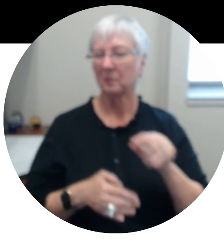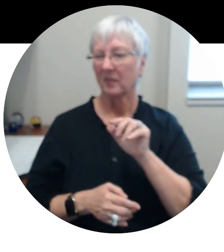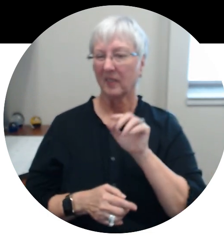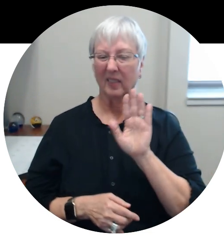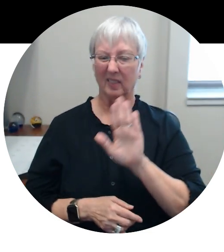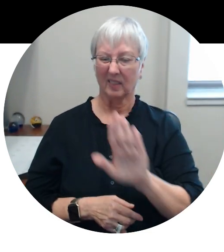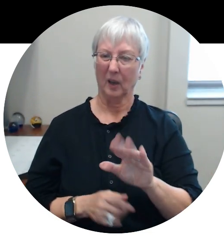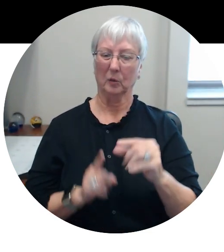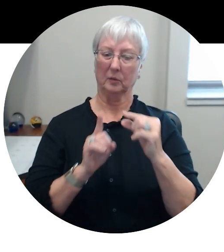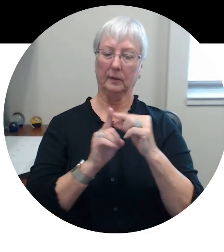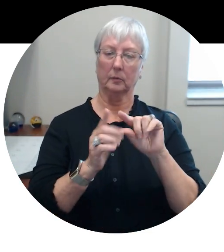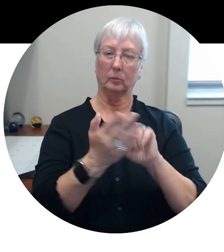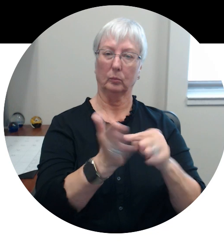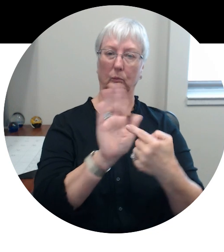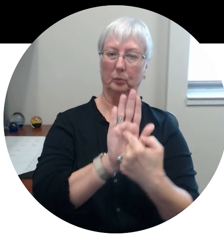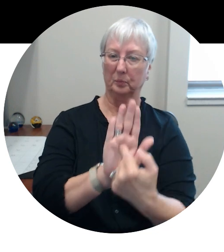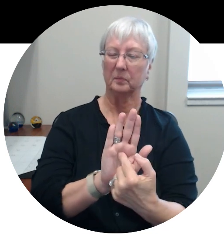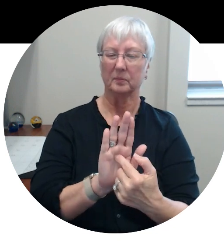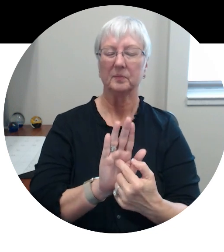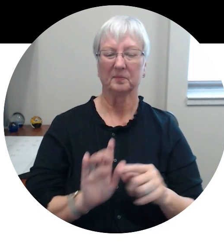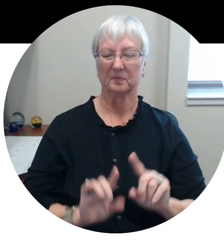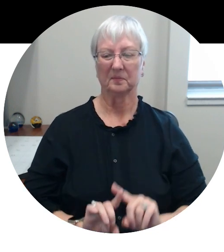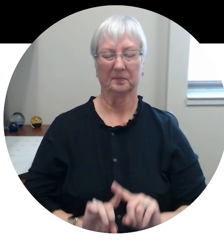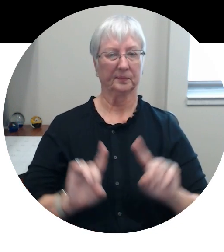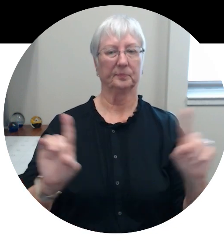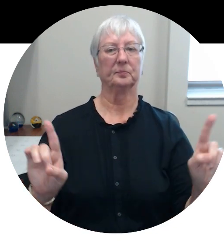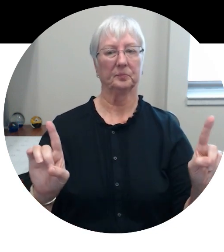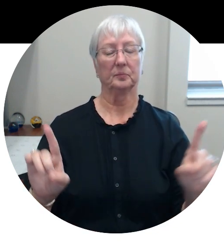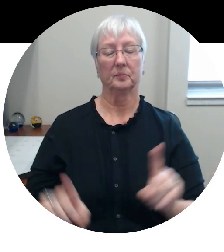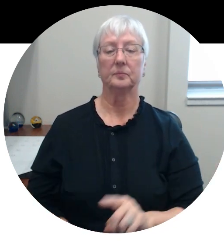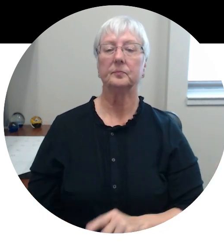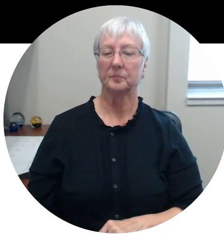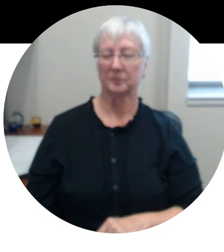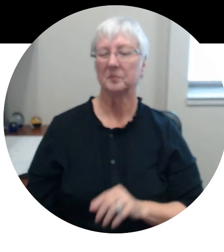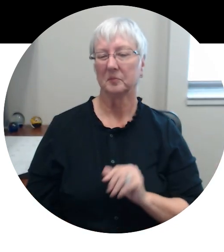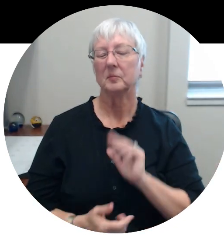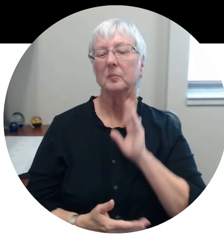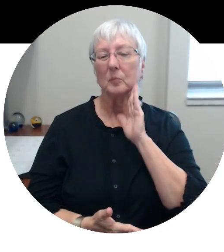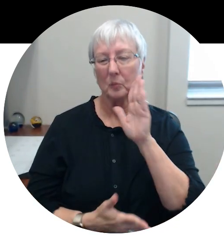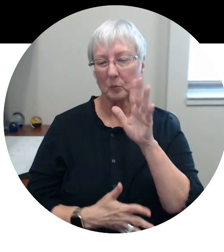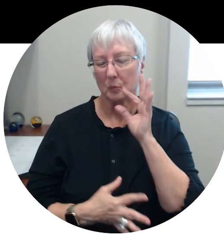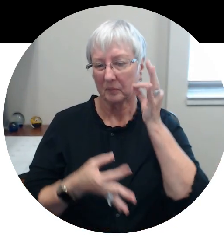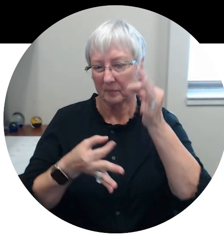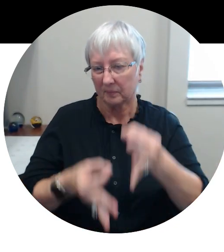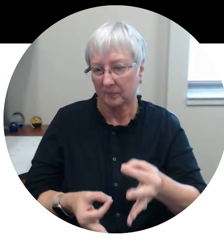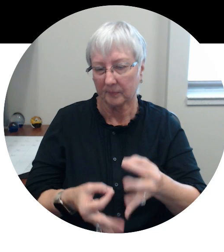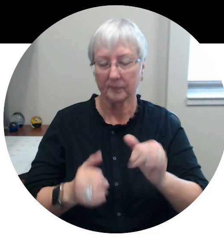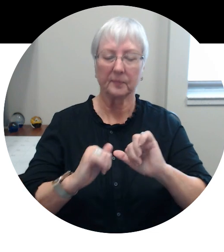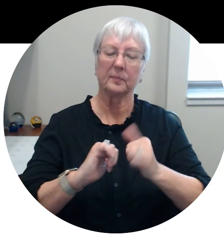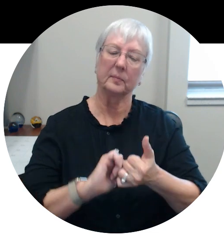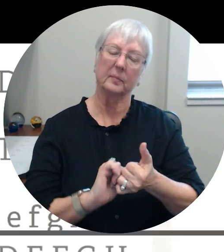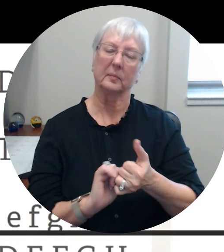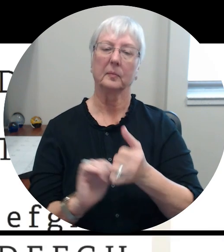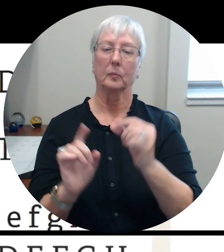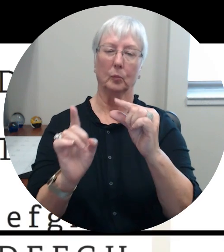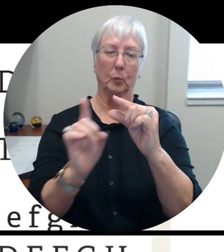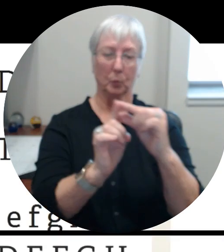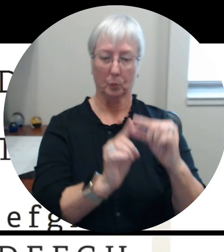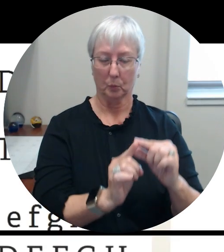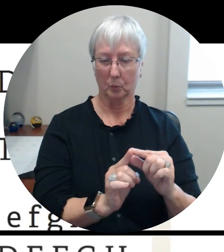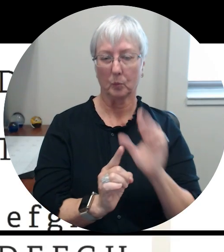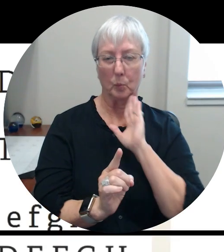rendering engines determine how the smooth vector shapes of a font's letter form will be fitted to the pixel grid we have on our screens. We won't get